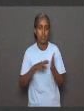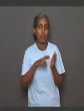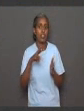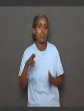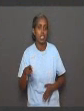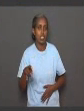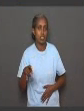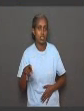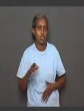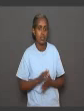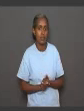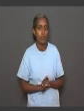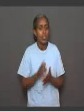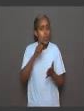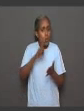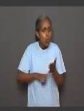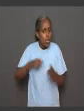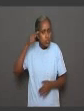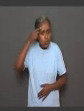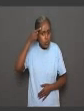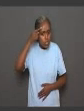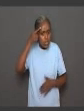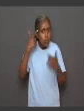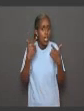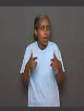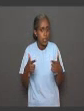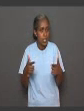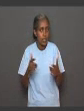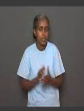reflection, what do you think will happen?